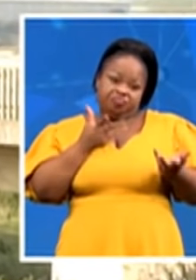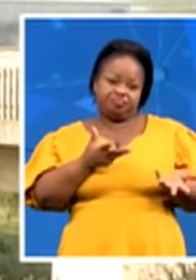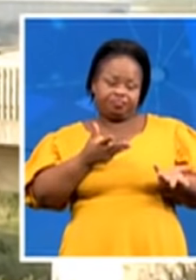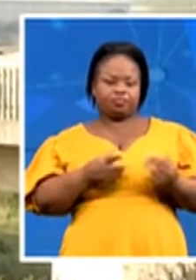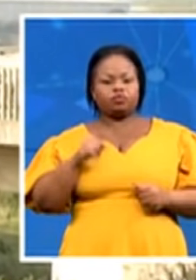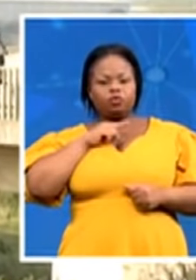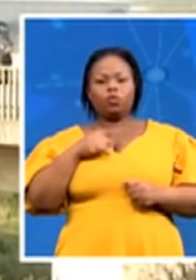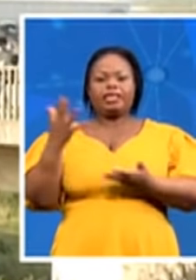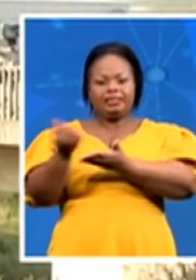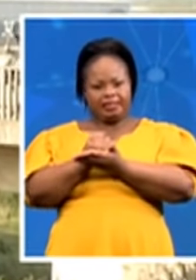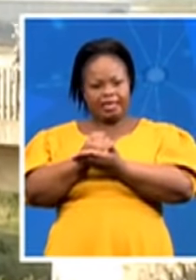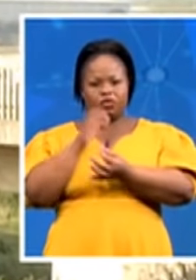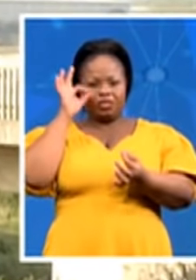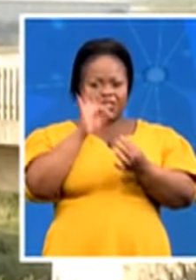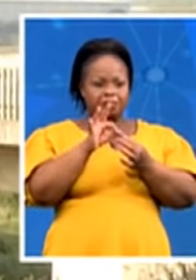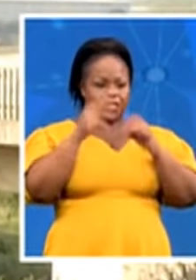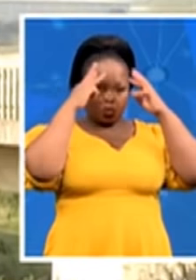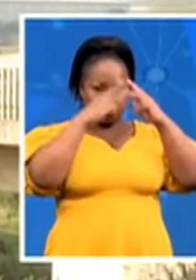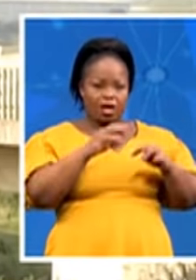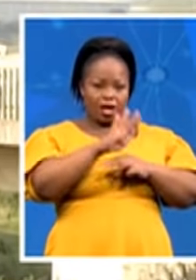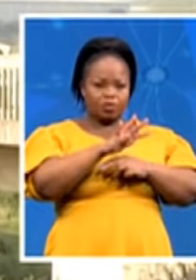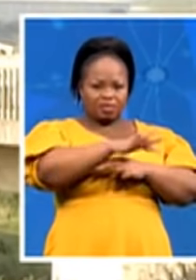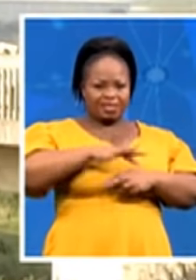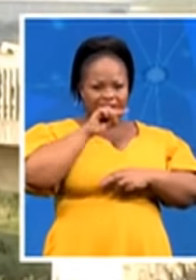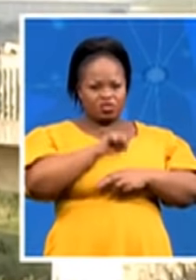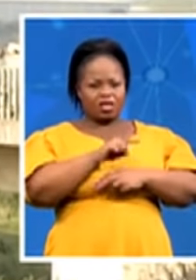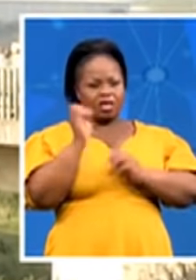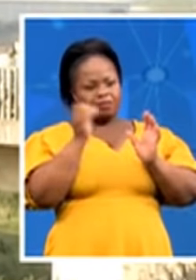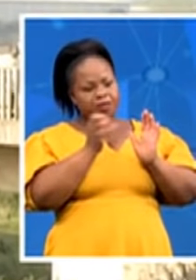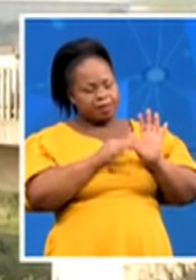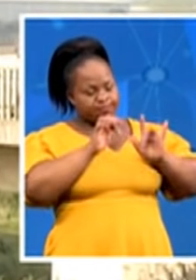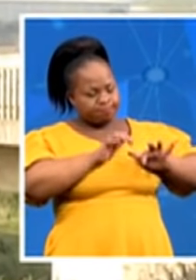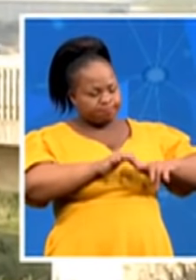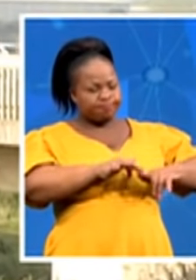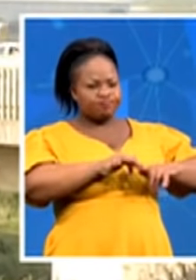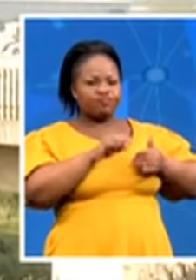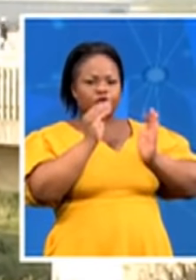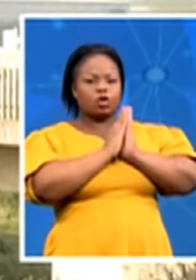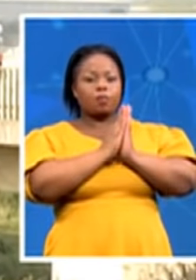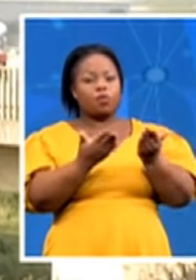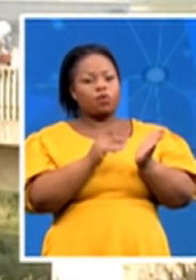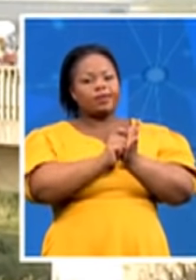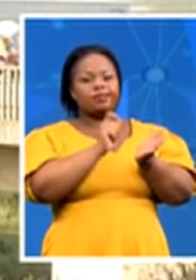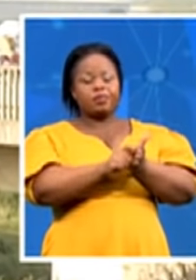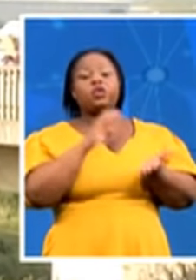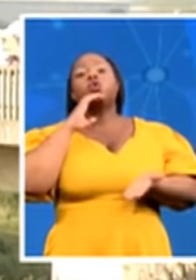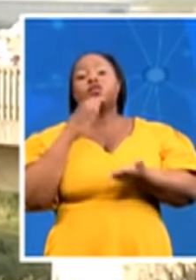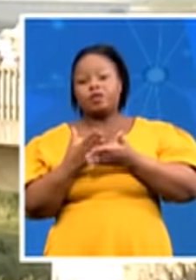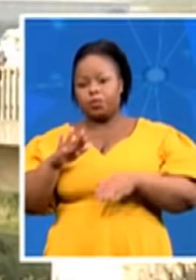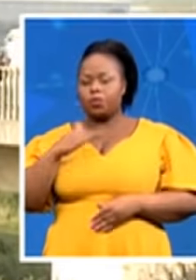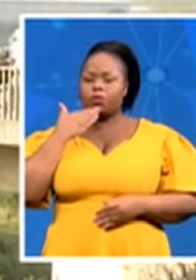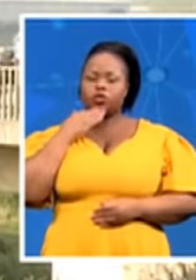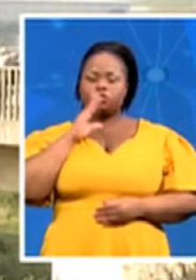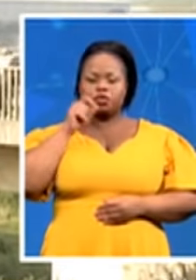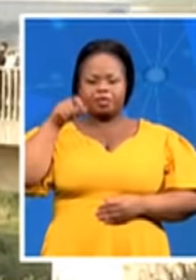warehouse where they put it in a log book. This has been confirmed by the spokesperson of the Metro Police, Parbu Supersad, that